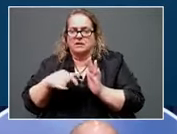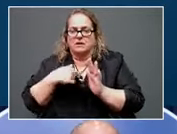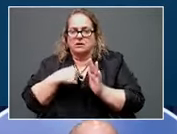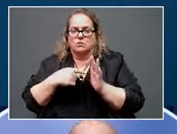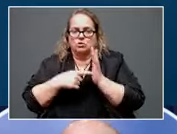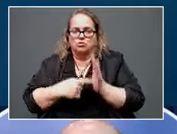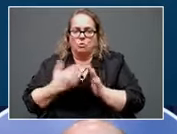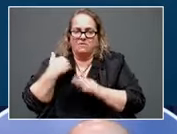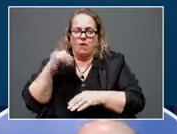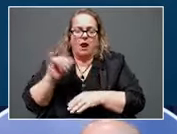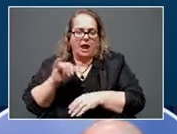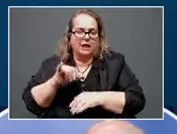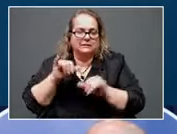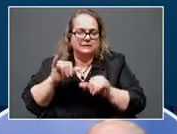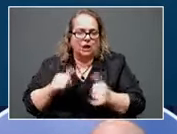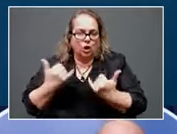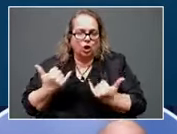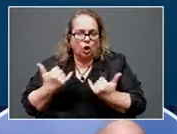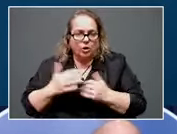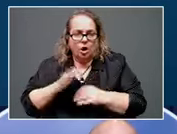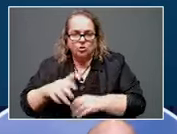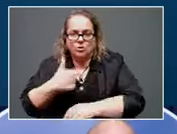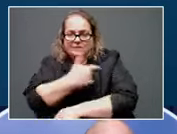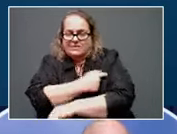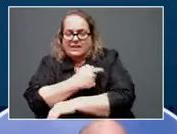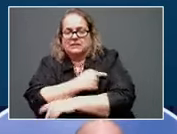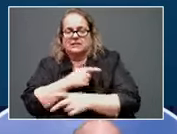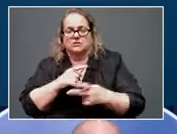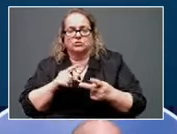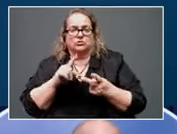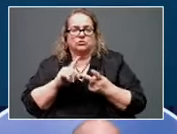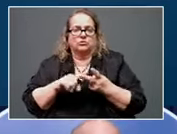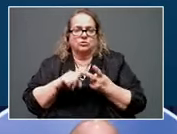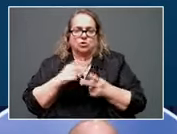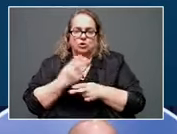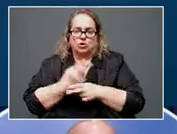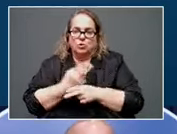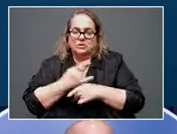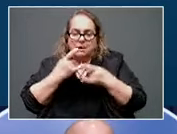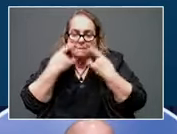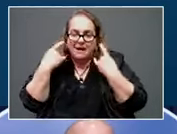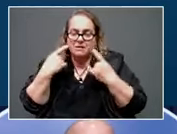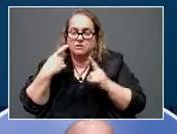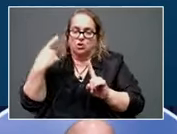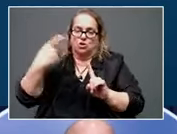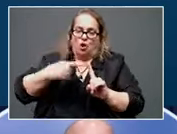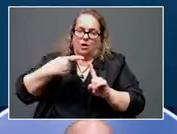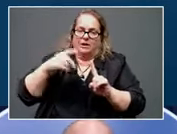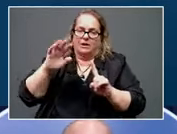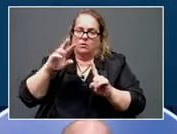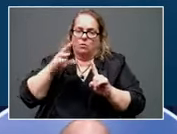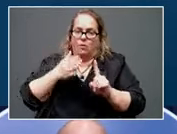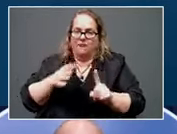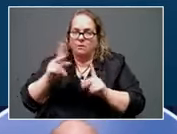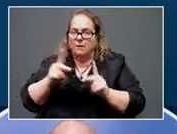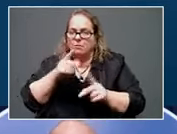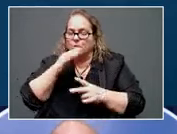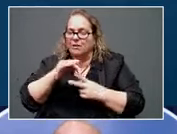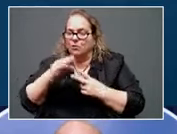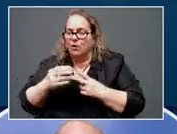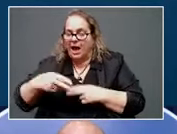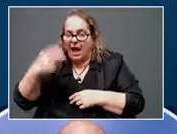like stay current on our vaccinations. We need to use masks in a targeted fashion at all times for people who are either high risk